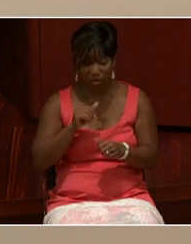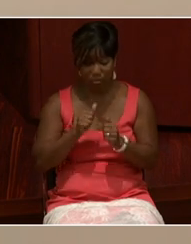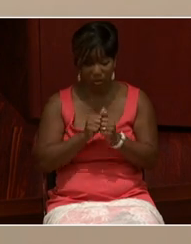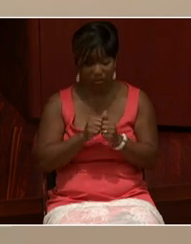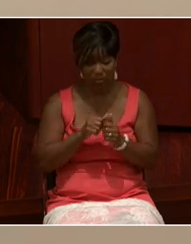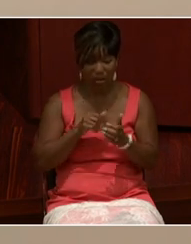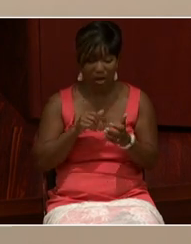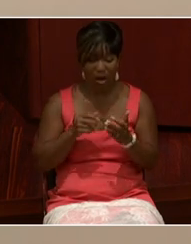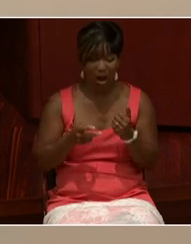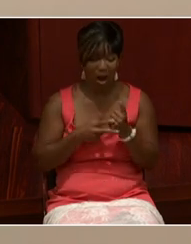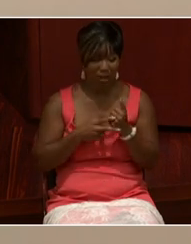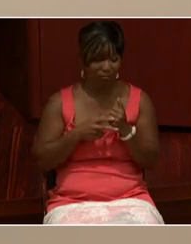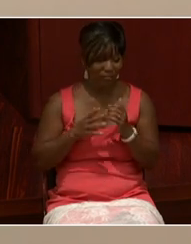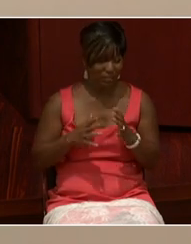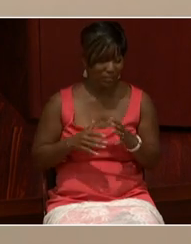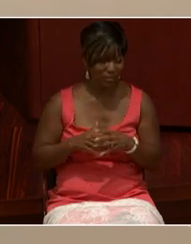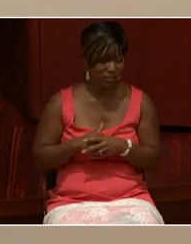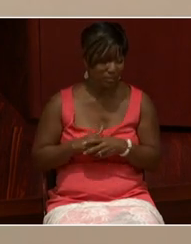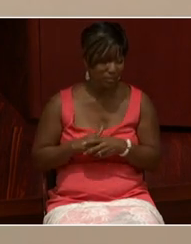that.